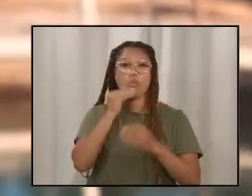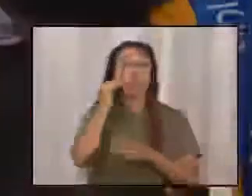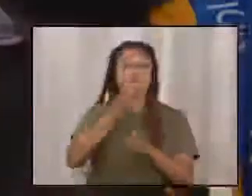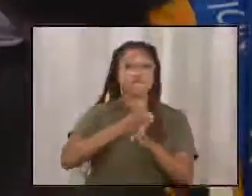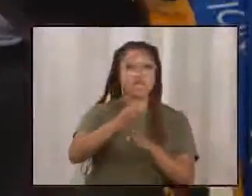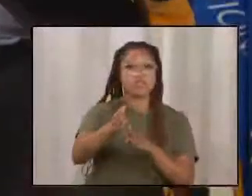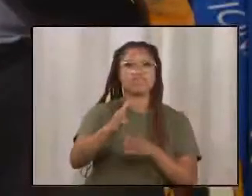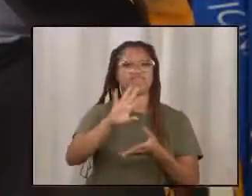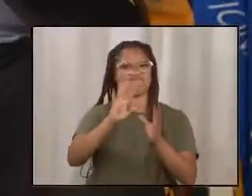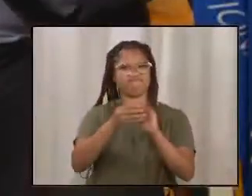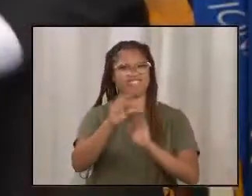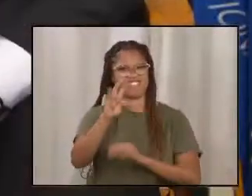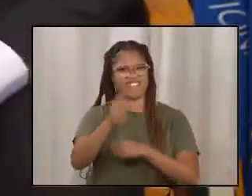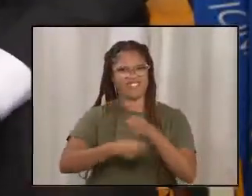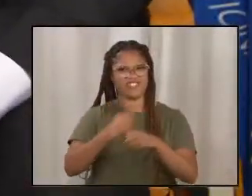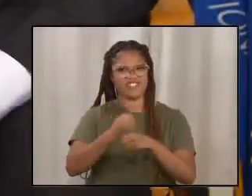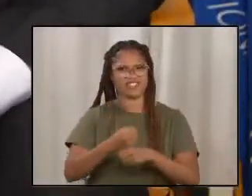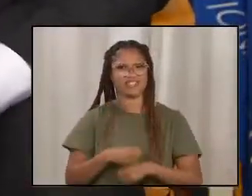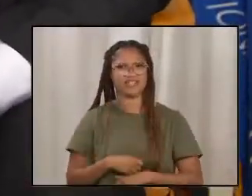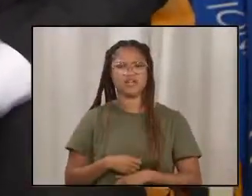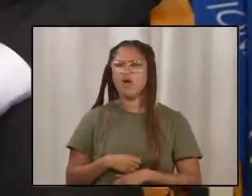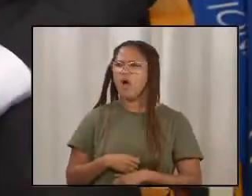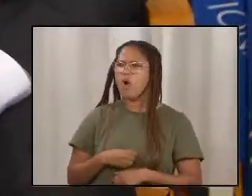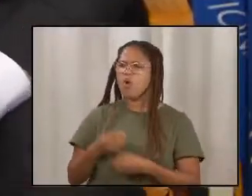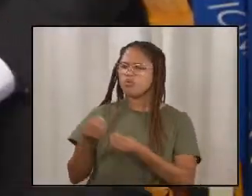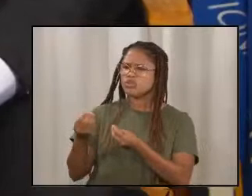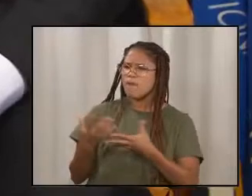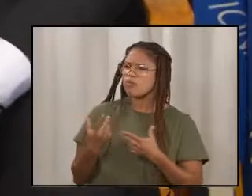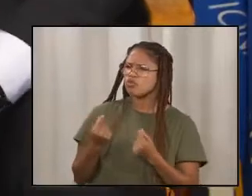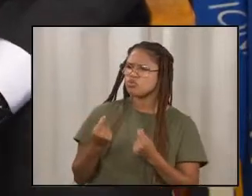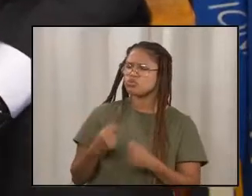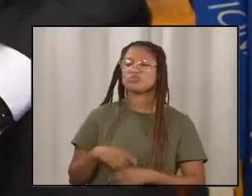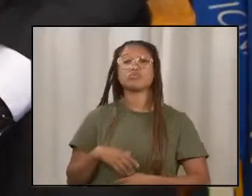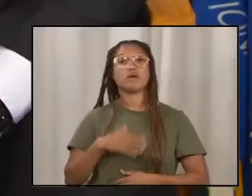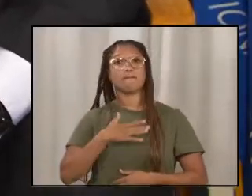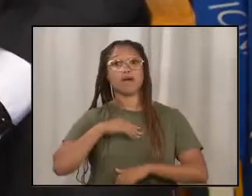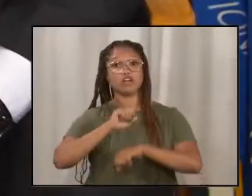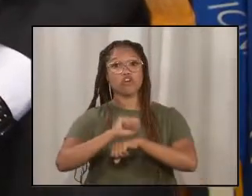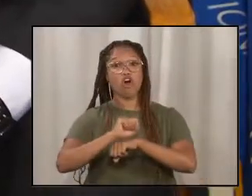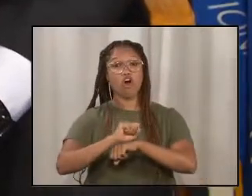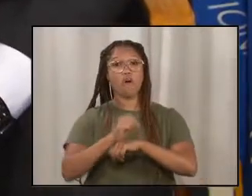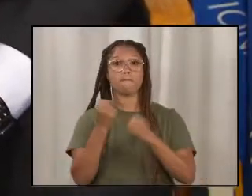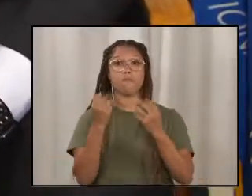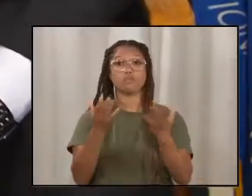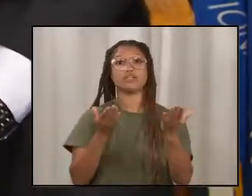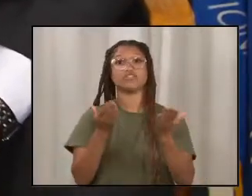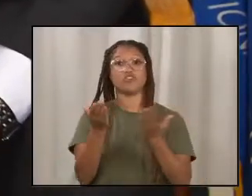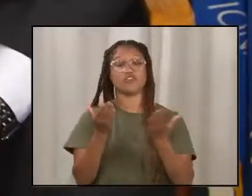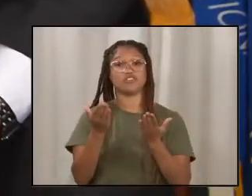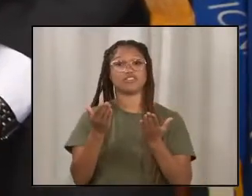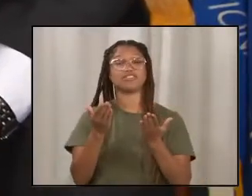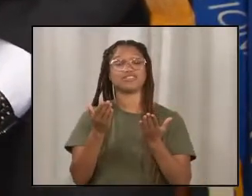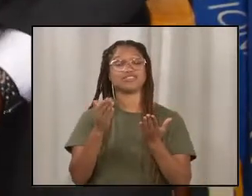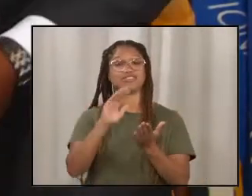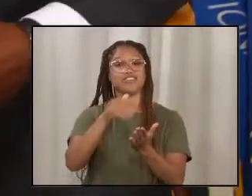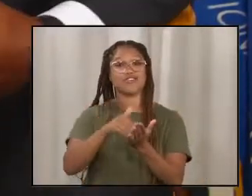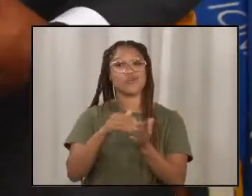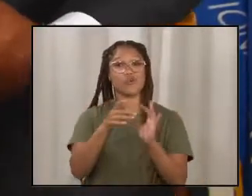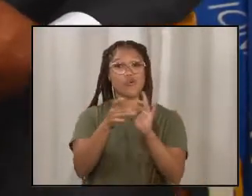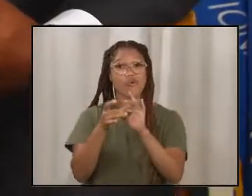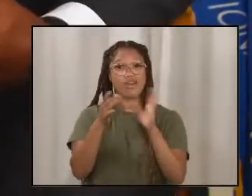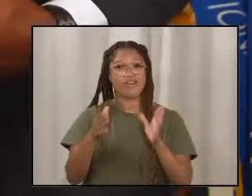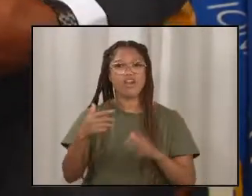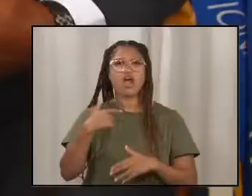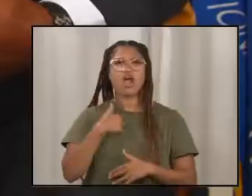Good. So tell me what you do. So my job as the multi-service center coordinator, really in short, is to oversee